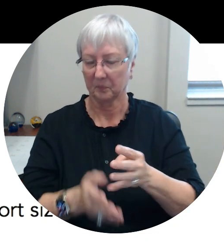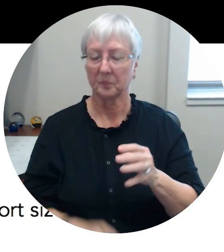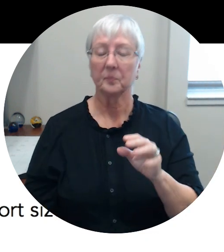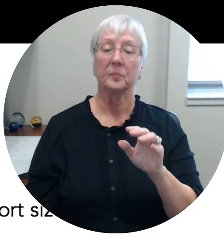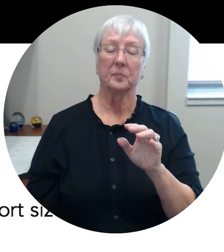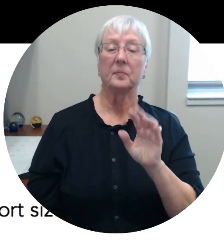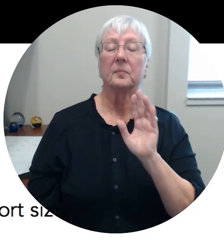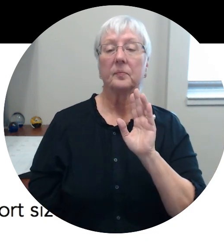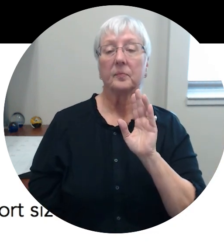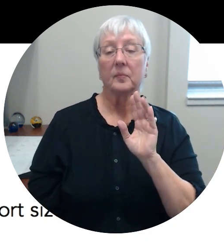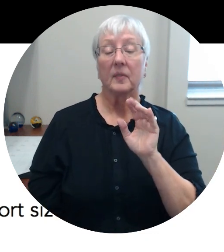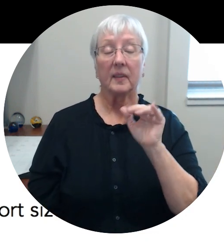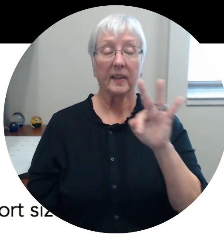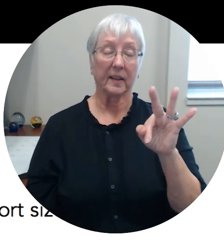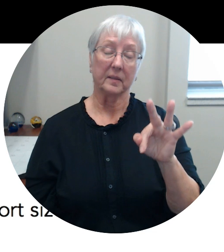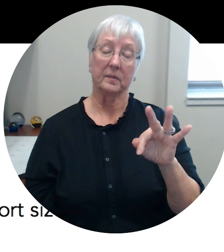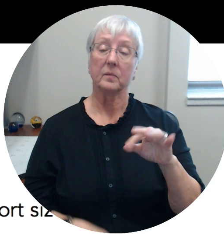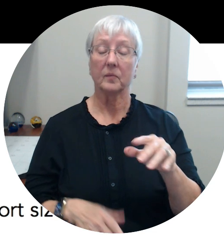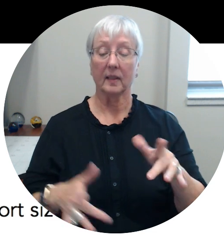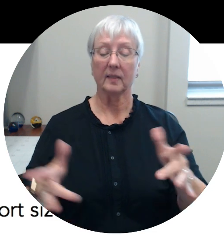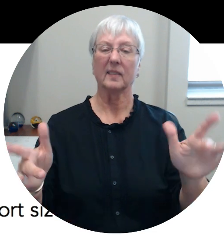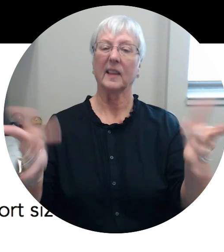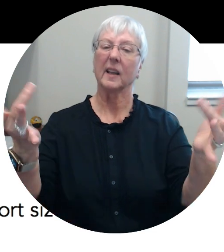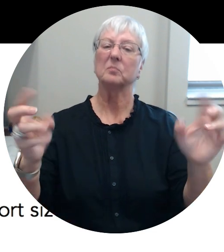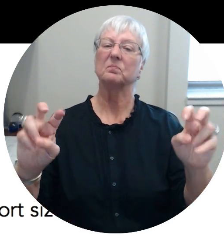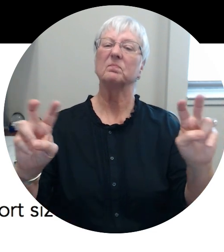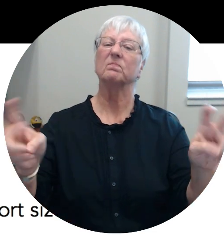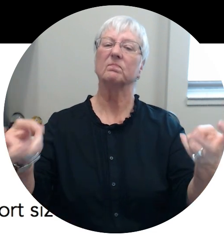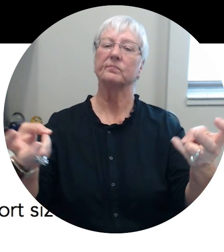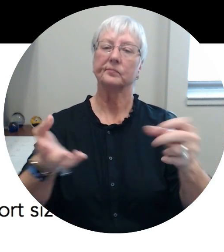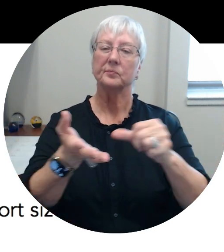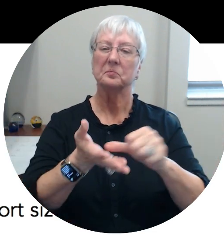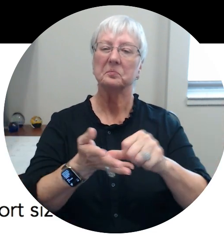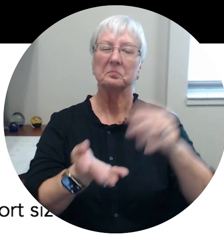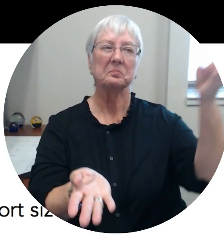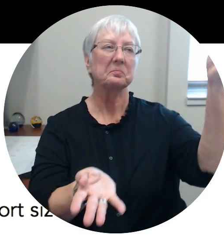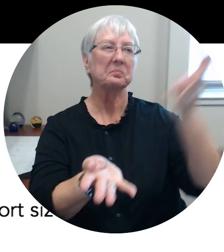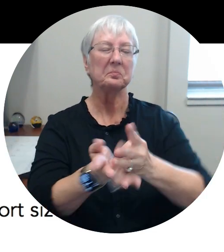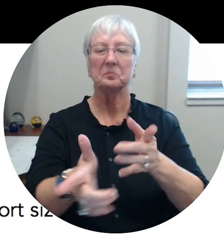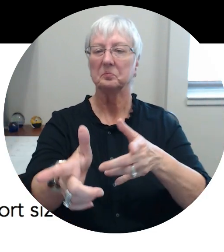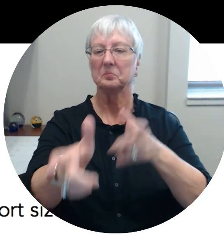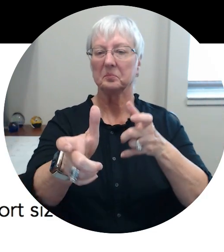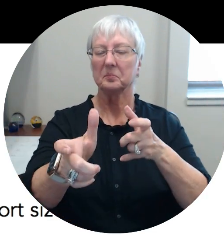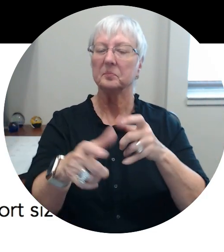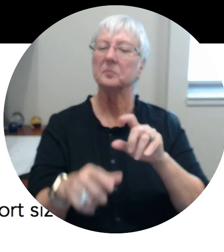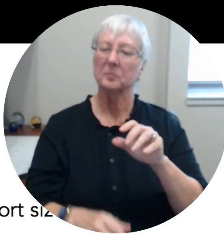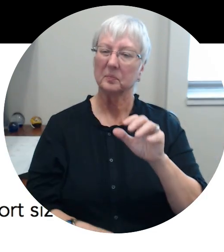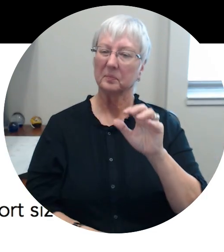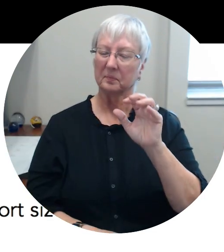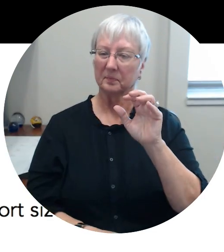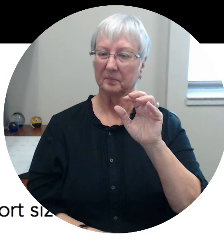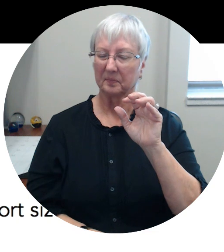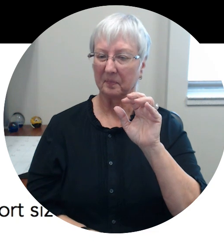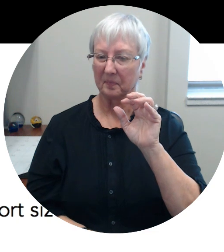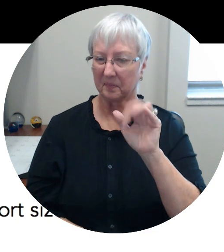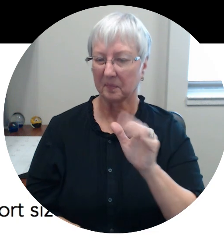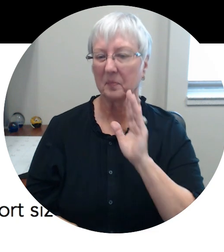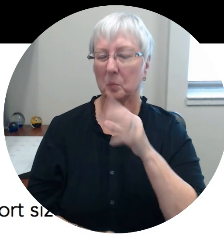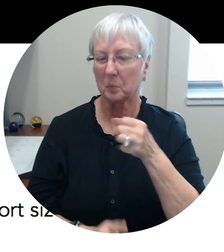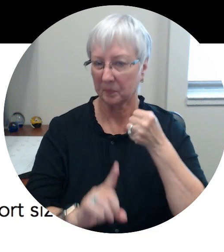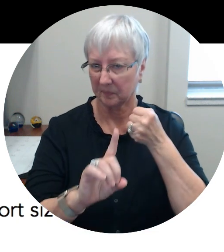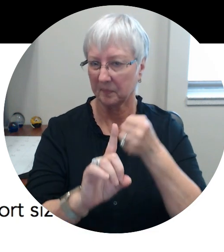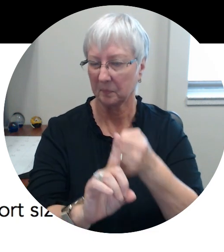experience. Lighter pages load faster, of course, so we have to keep an eye on our page's overall weight, and sometimes that impacts the options we